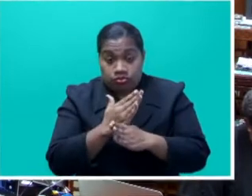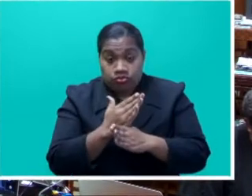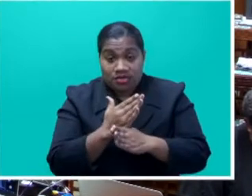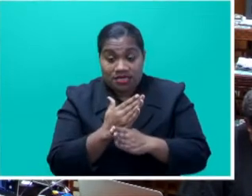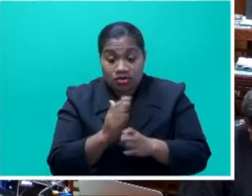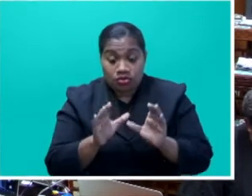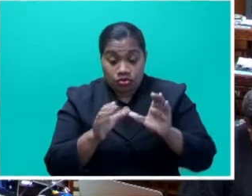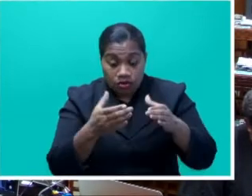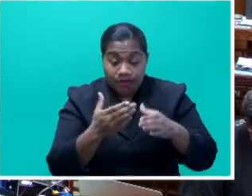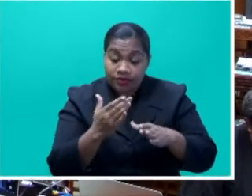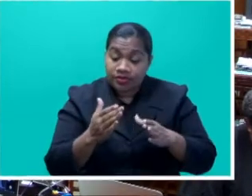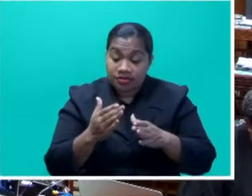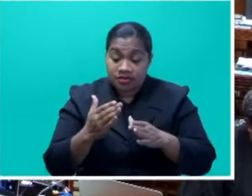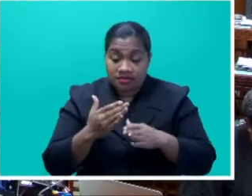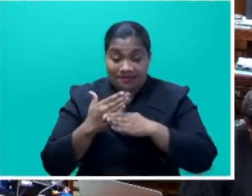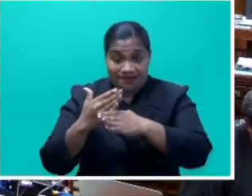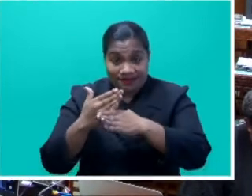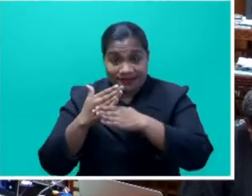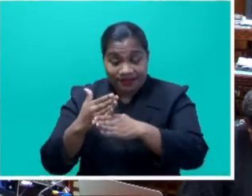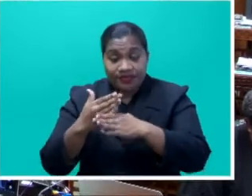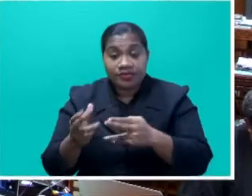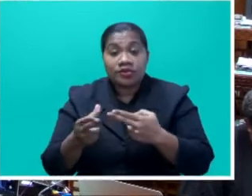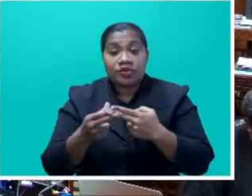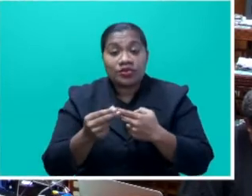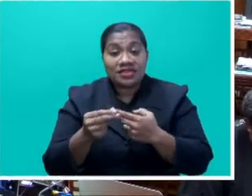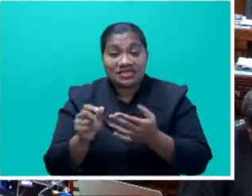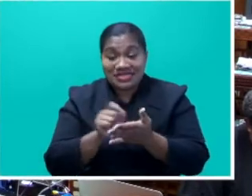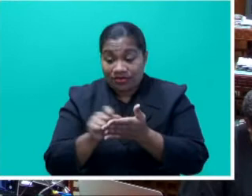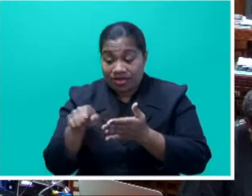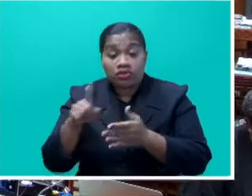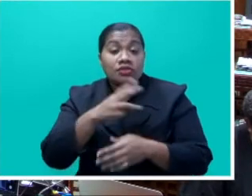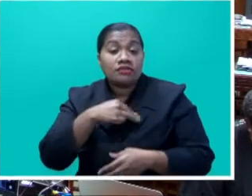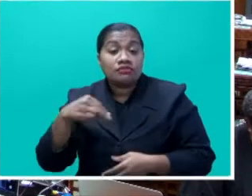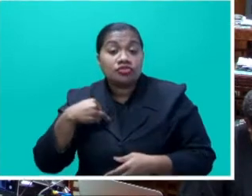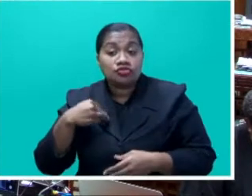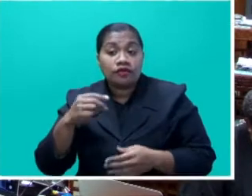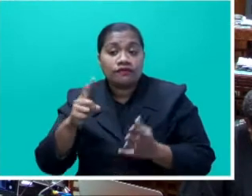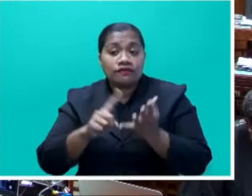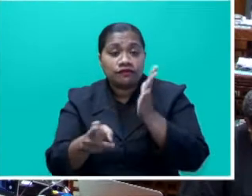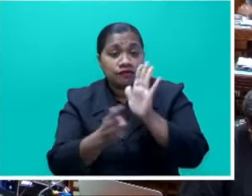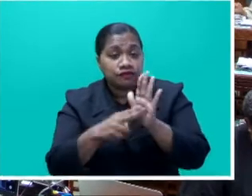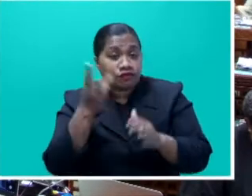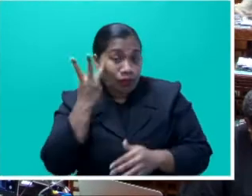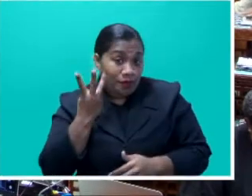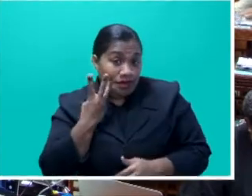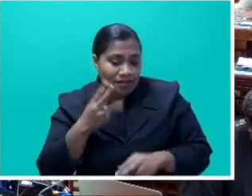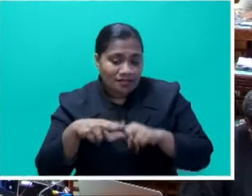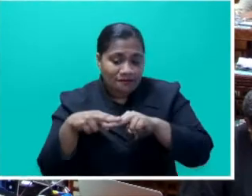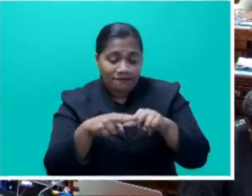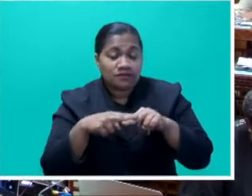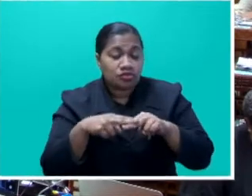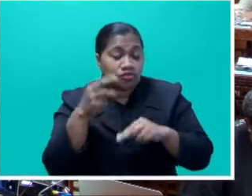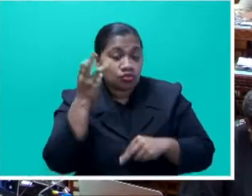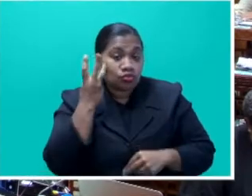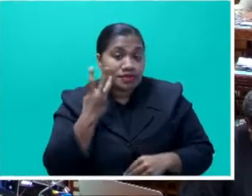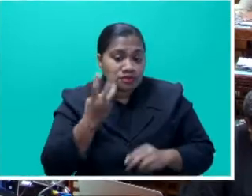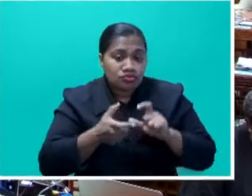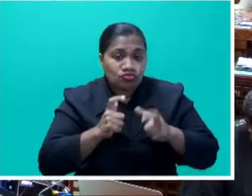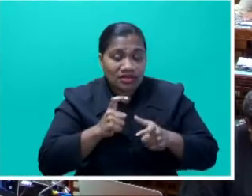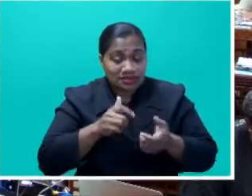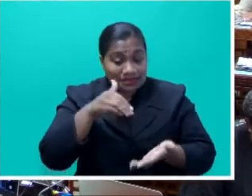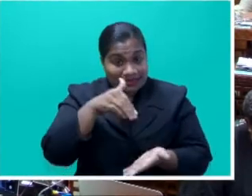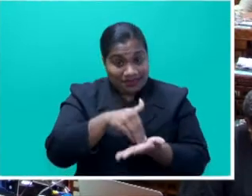Secretariat is the Ministry of Women, UN Women, and the Fiji Women's Crisis Center, who are